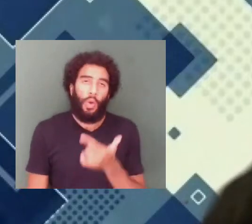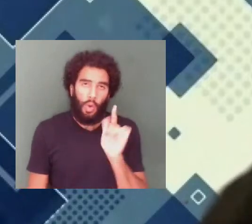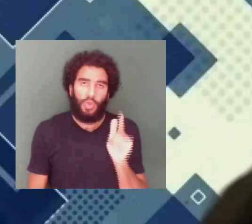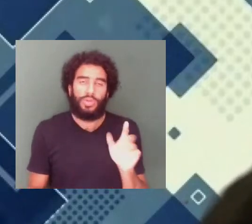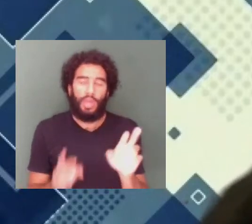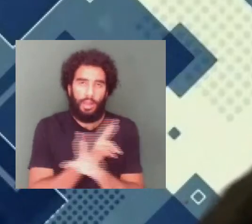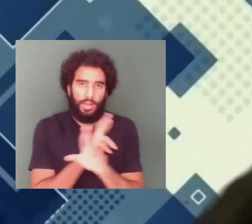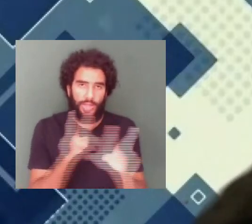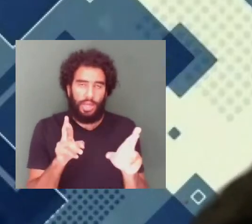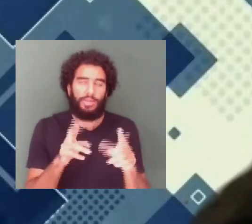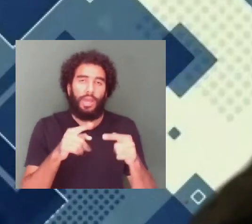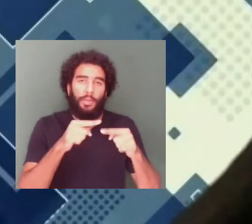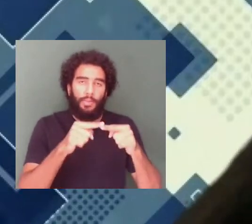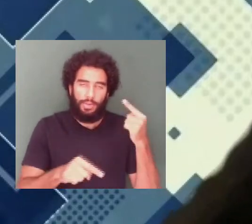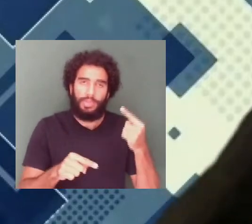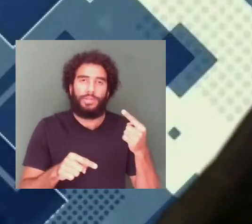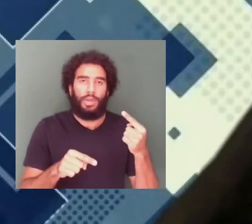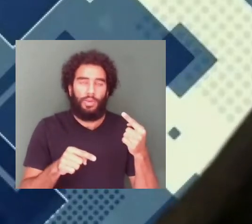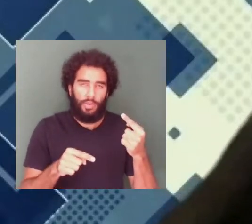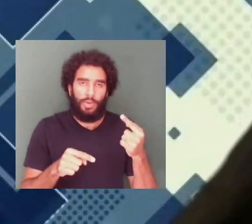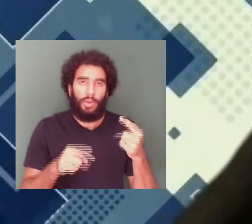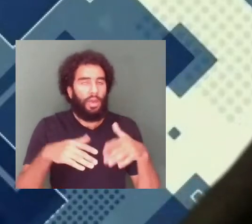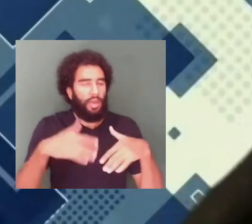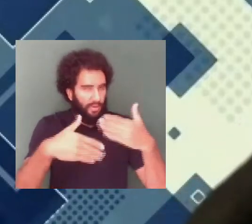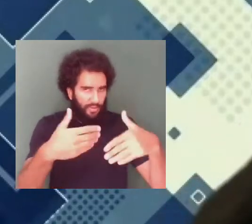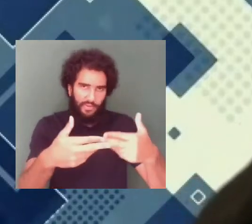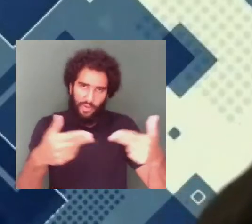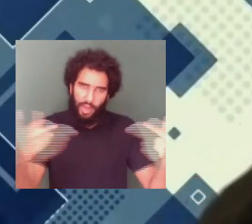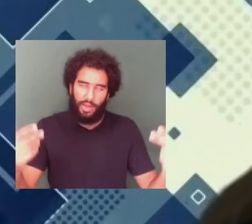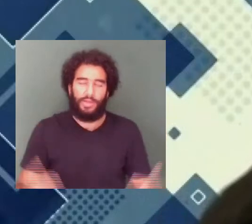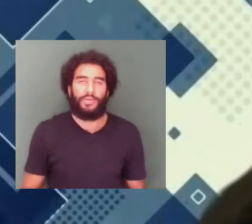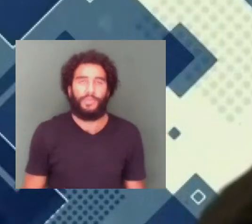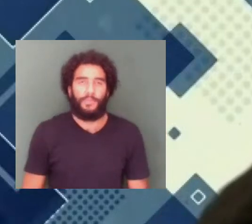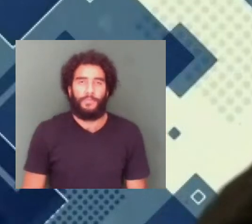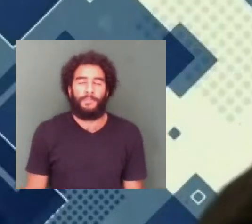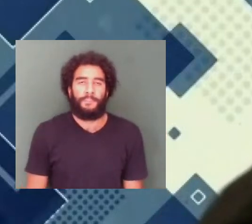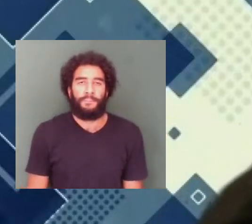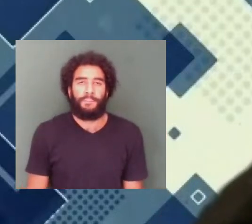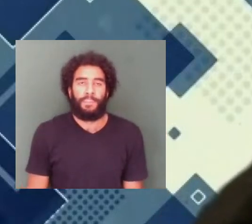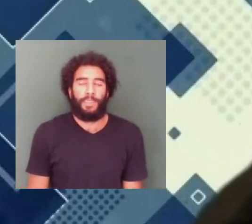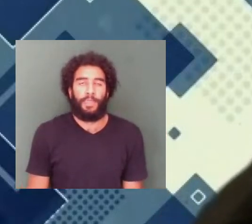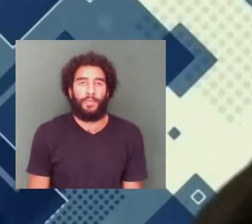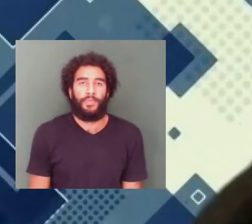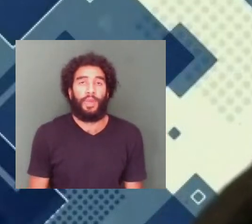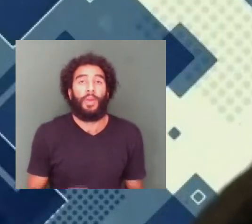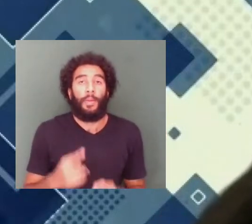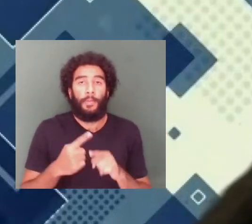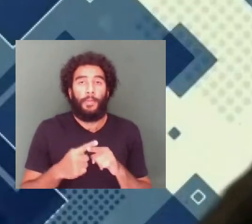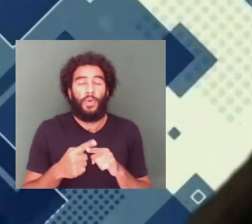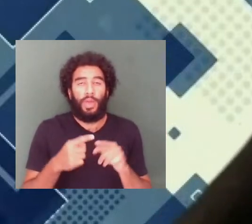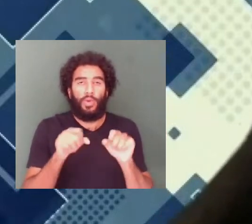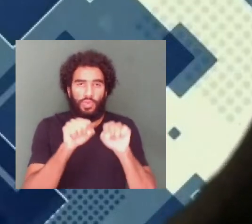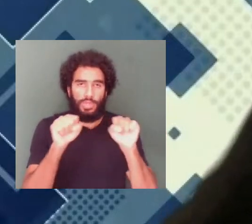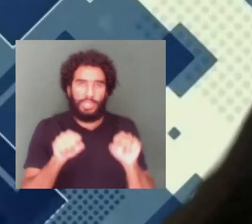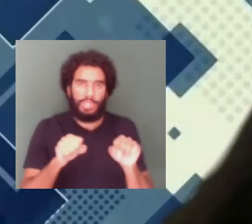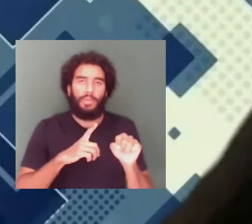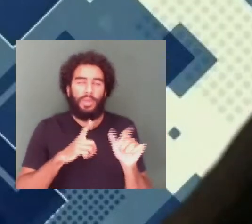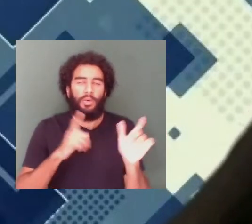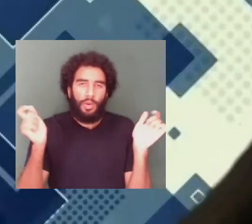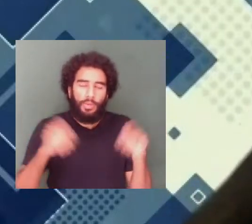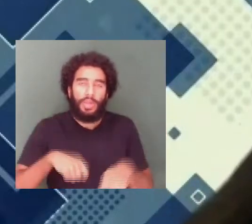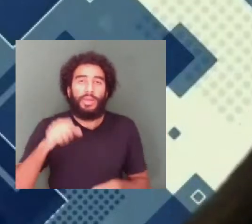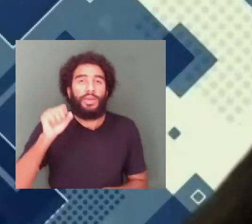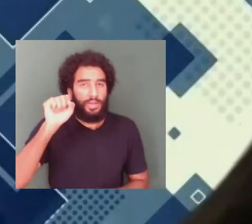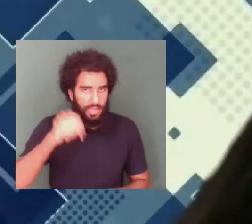withdrawing of licenses and other penalties. But in the end, the system is